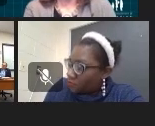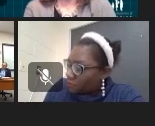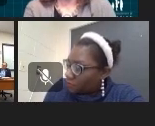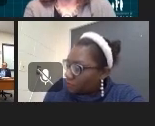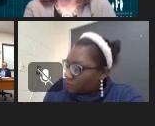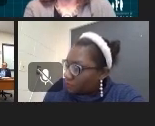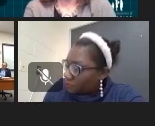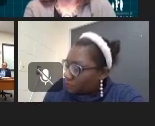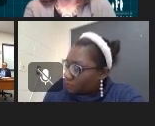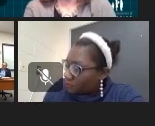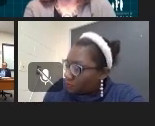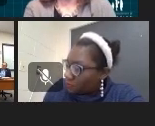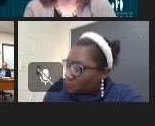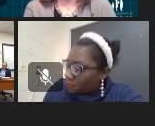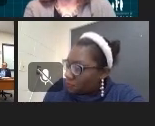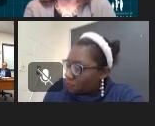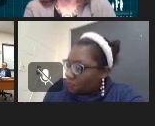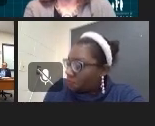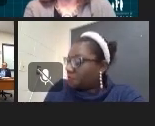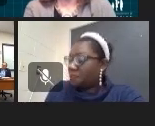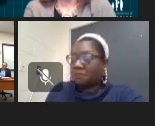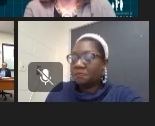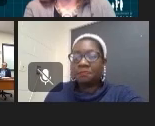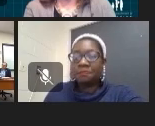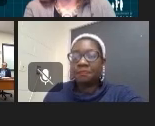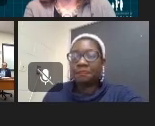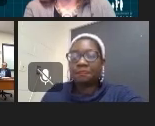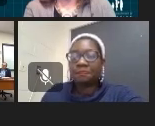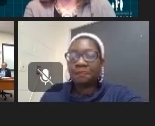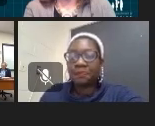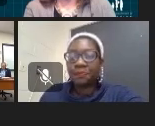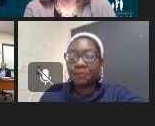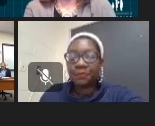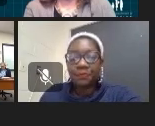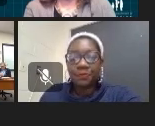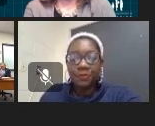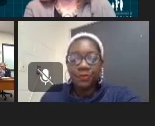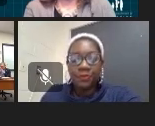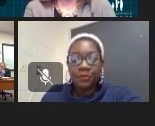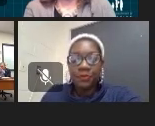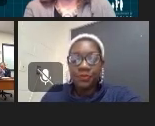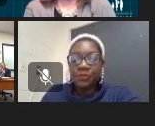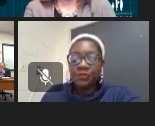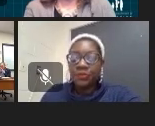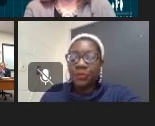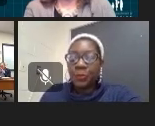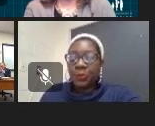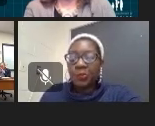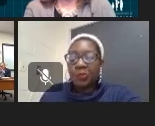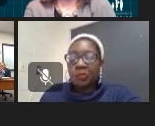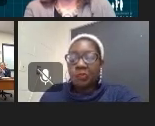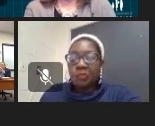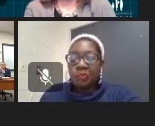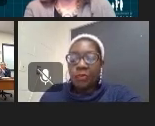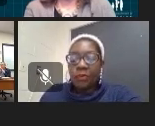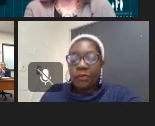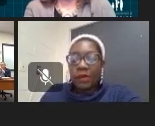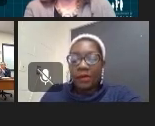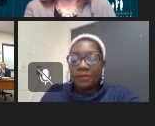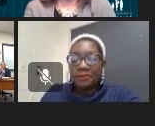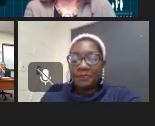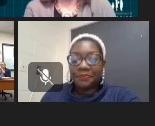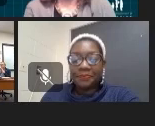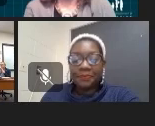Next slide, please. So principal selection was another notable change with Senate Bill 1. The